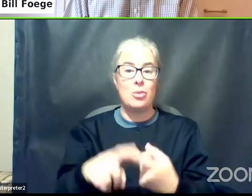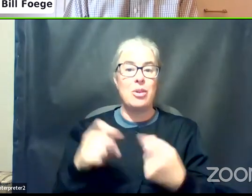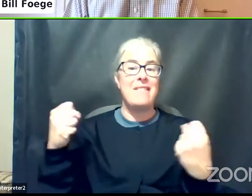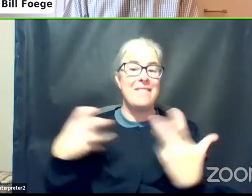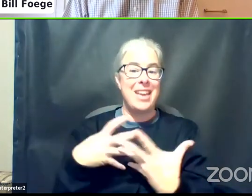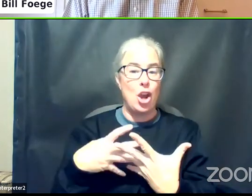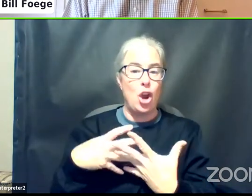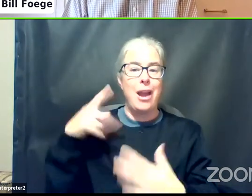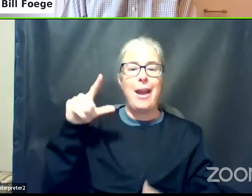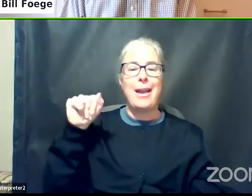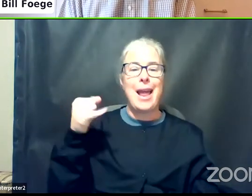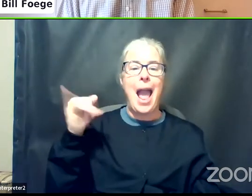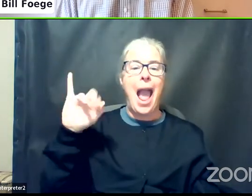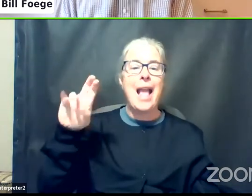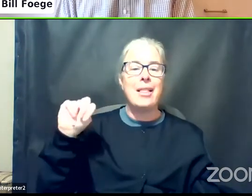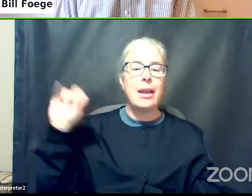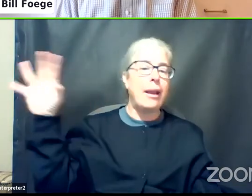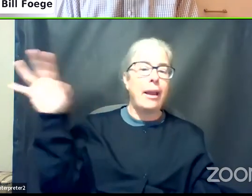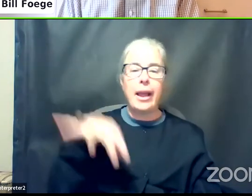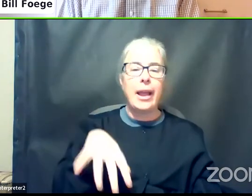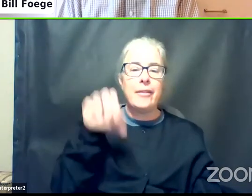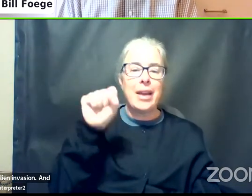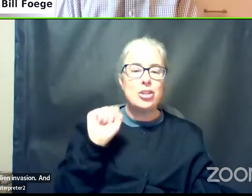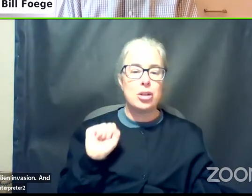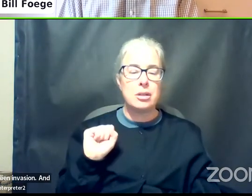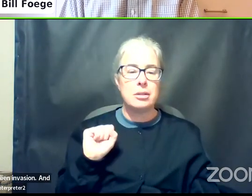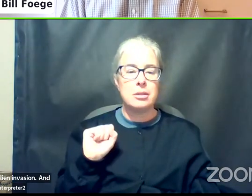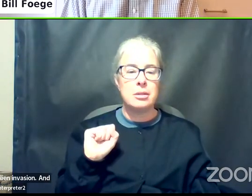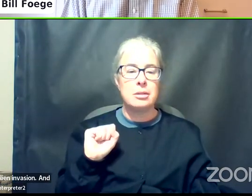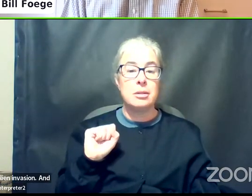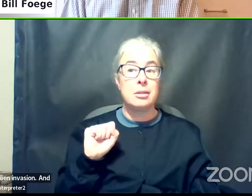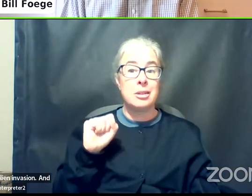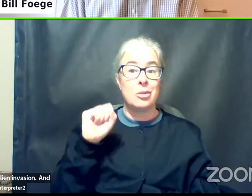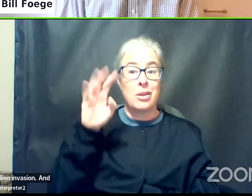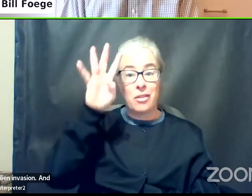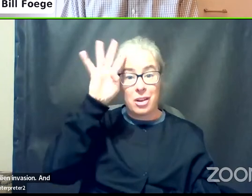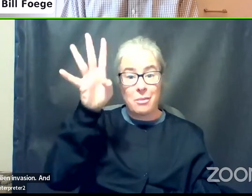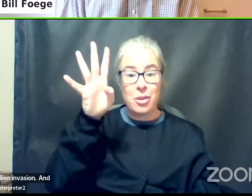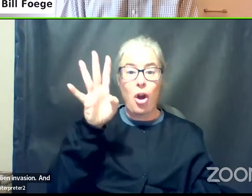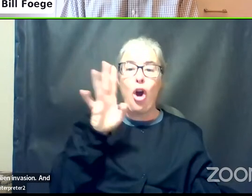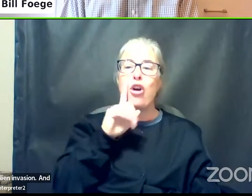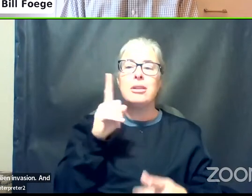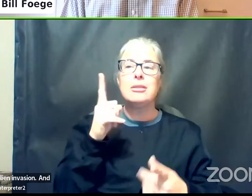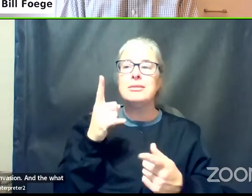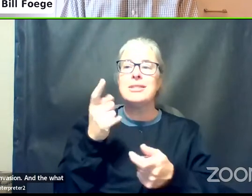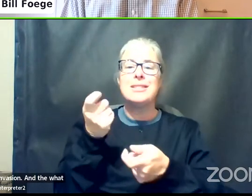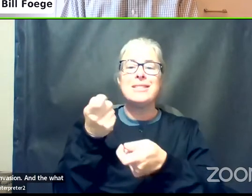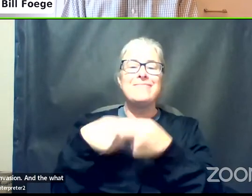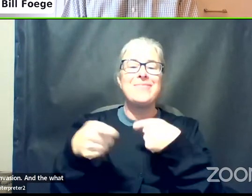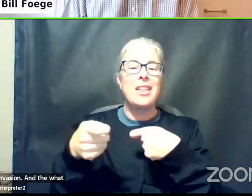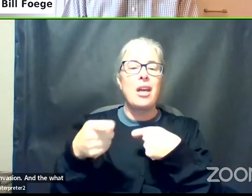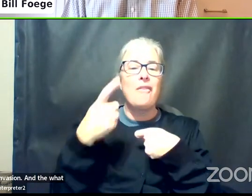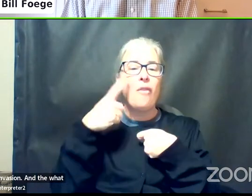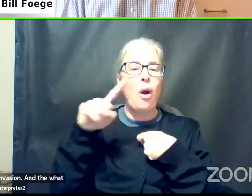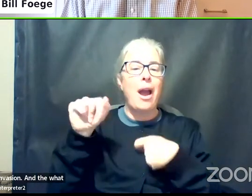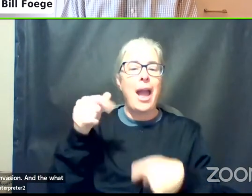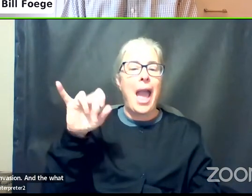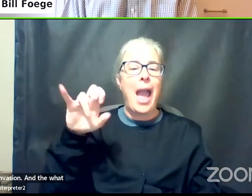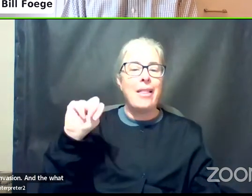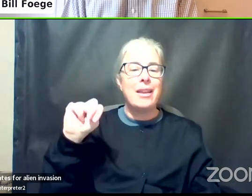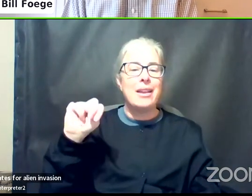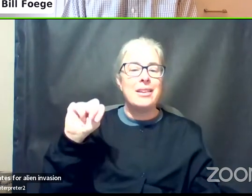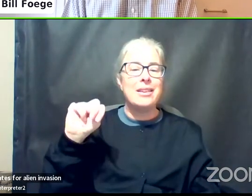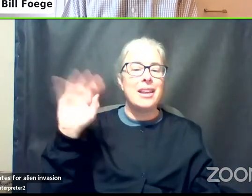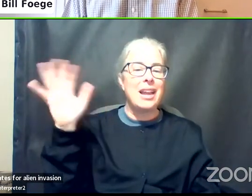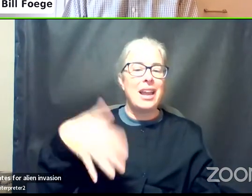invasion and the what we've come up with are surrogates for Alien Invasion so we